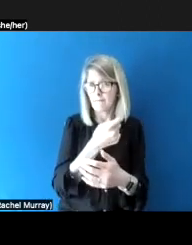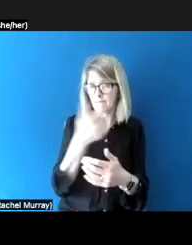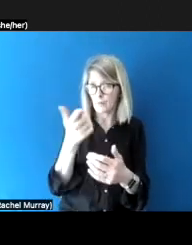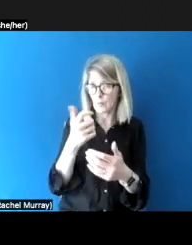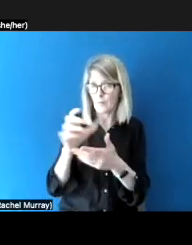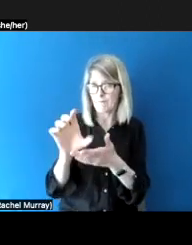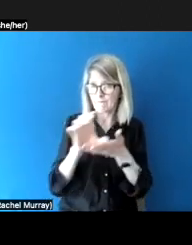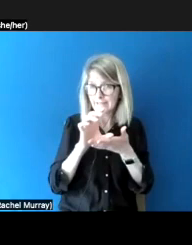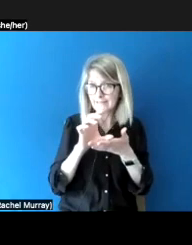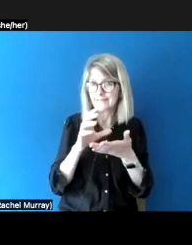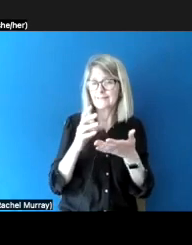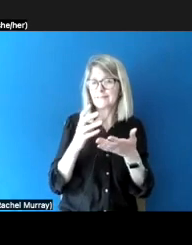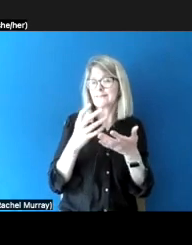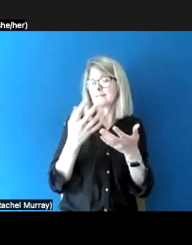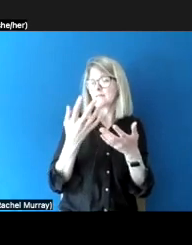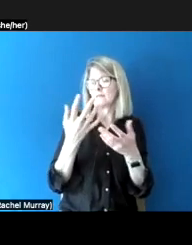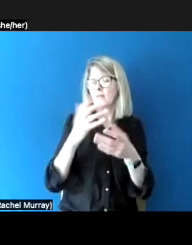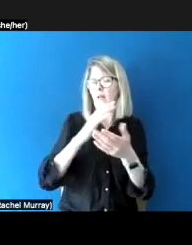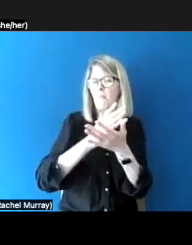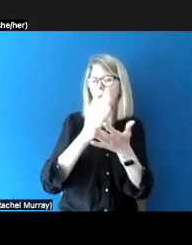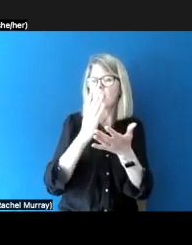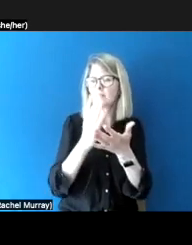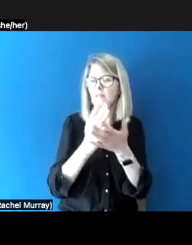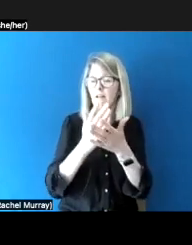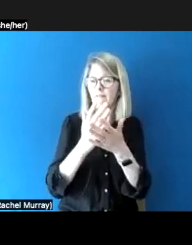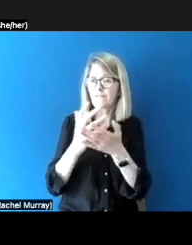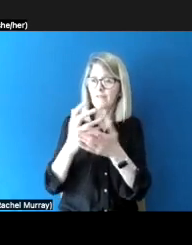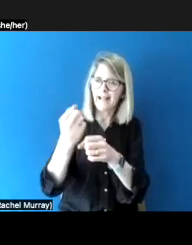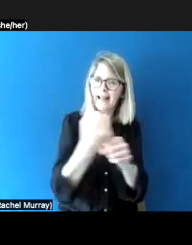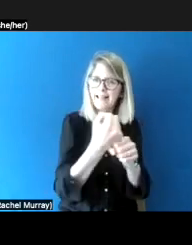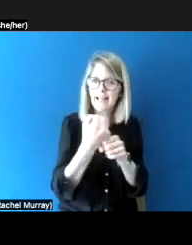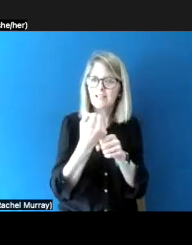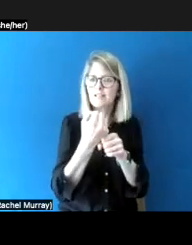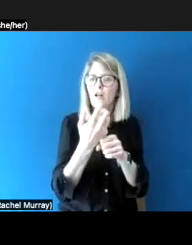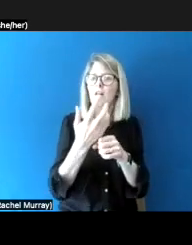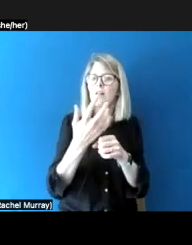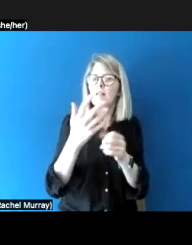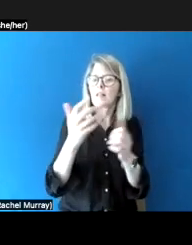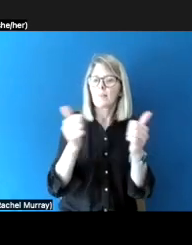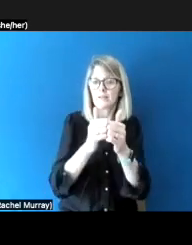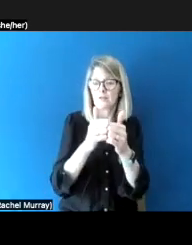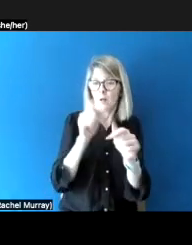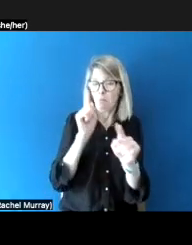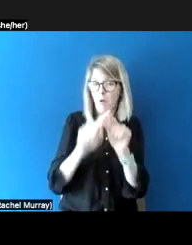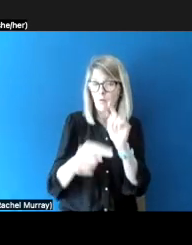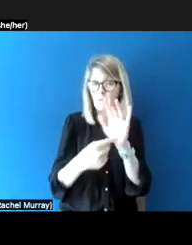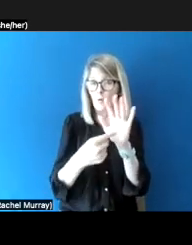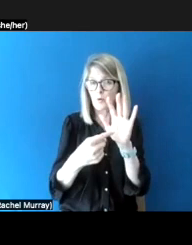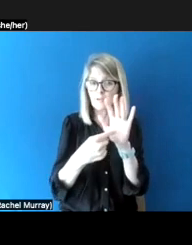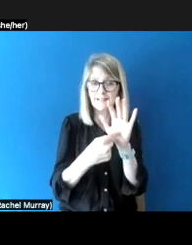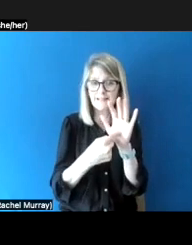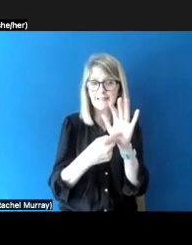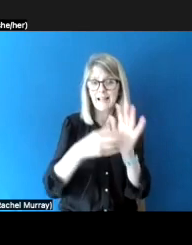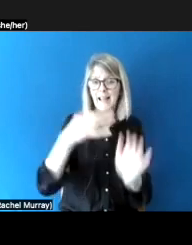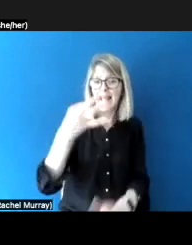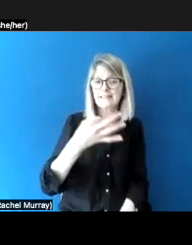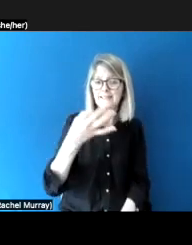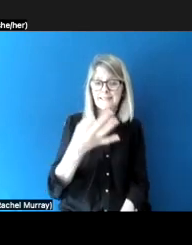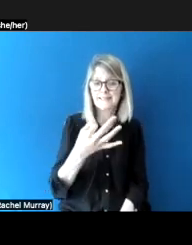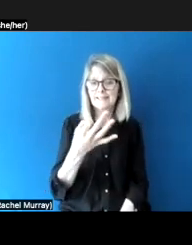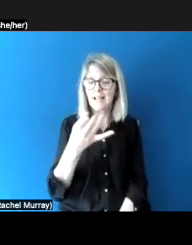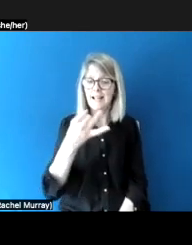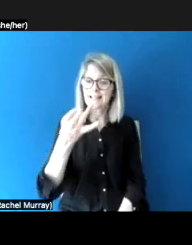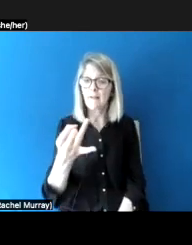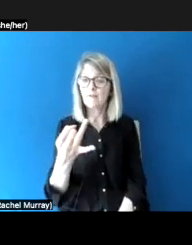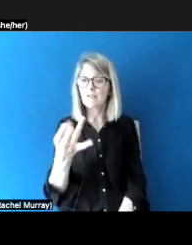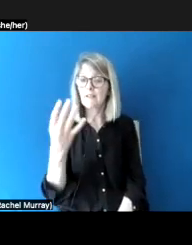part of the ecclesiastical commissioners. And then, most crucially, in 1874, when the company was dissolved, many